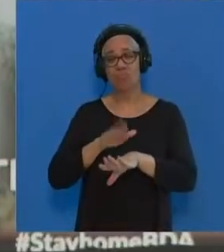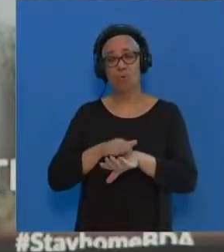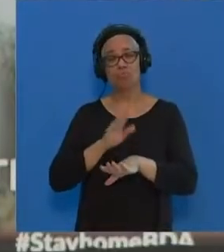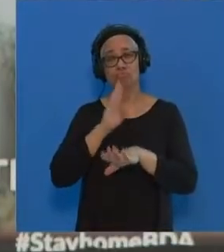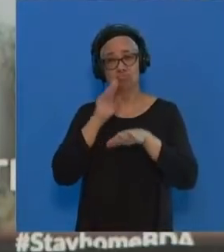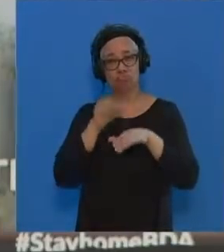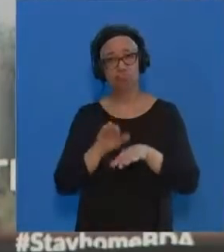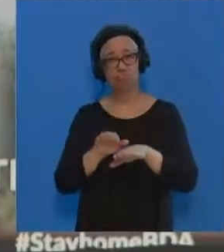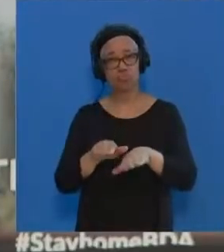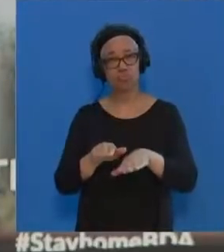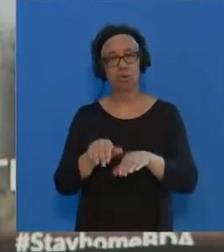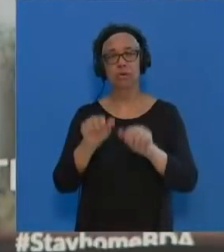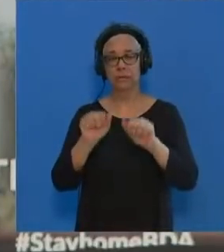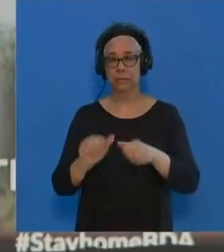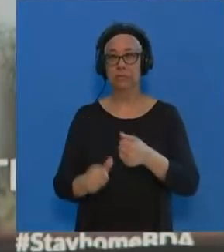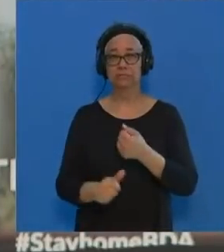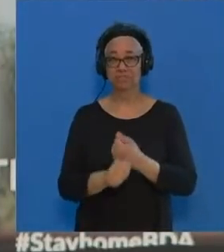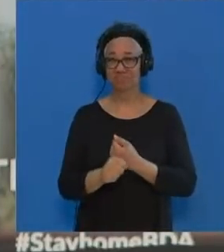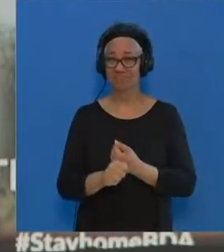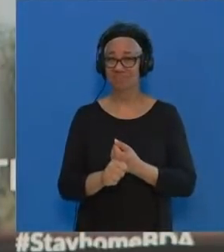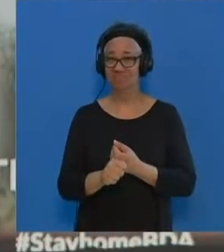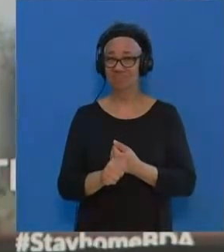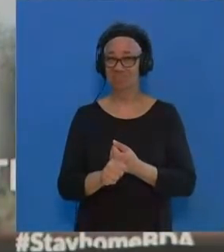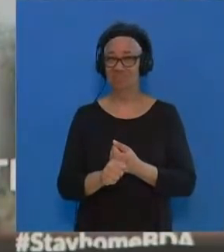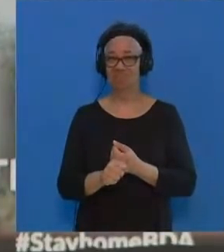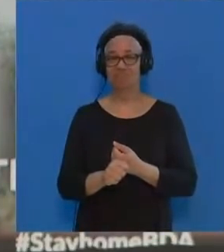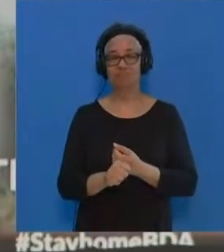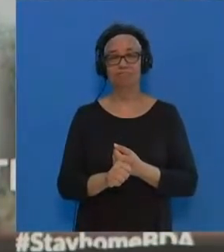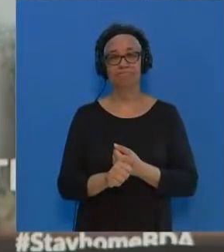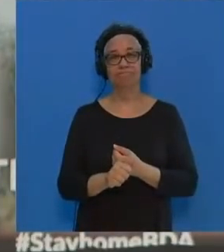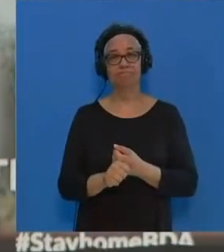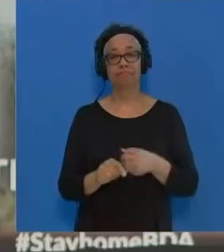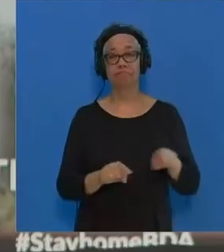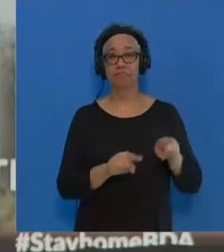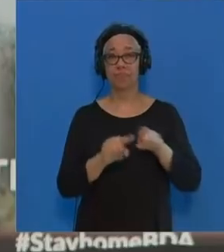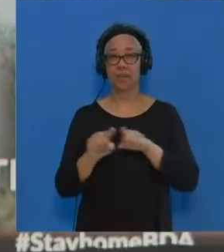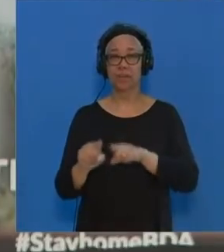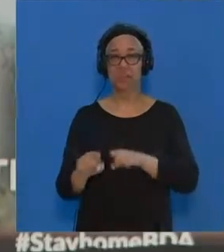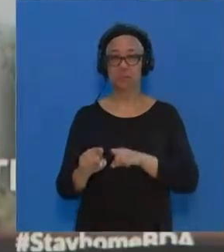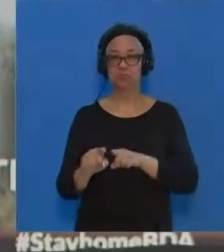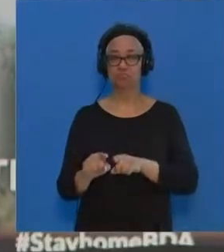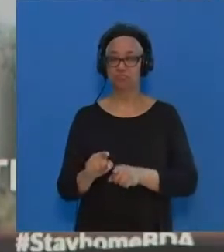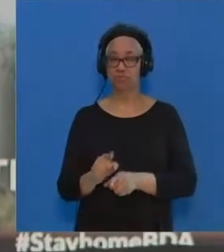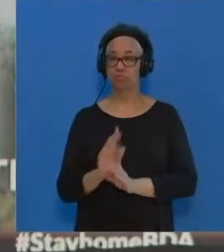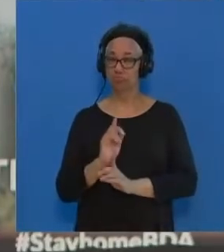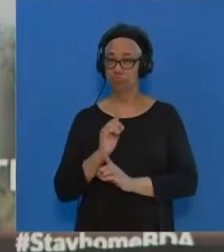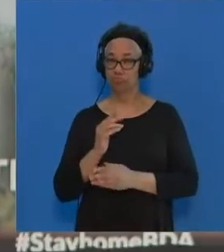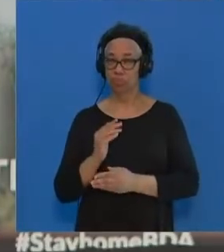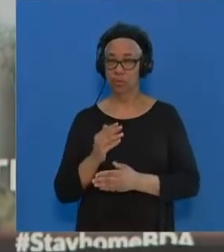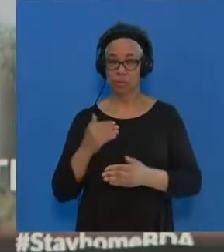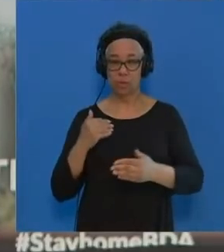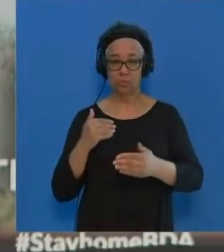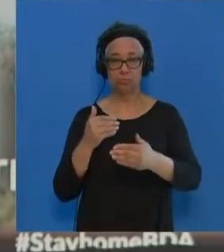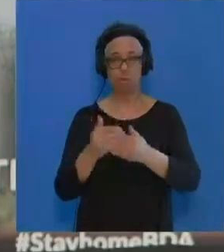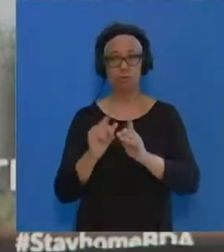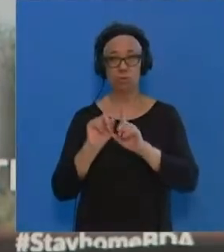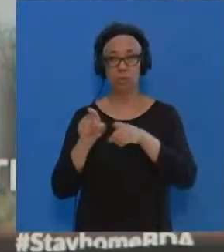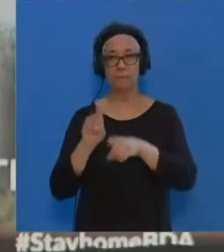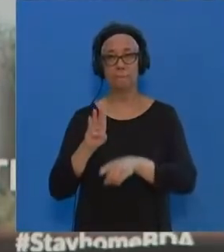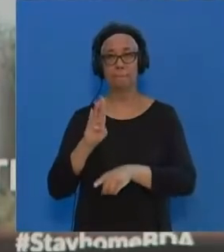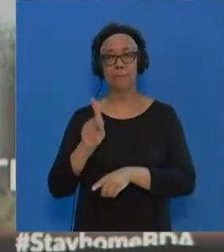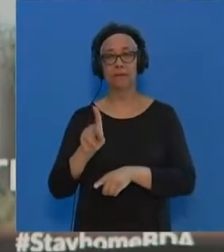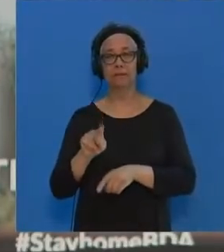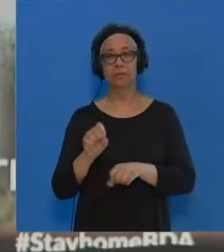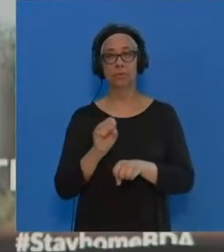can be dangerous. As we head towards sending more of our people back to work and restoring